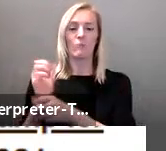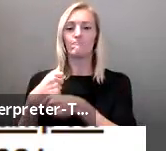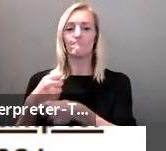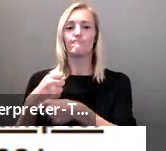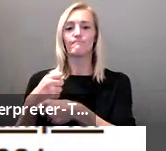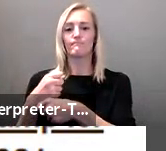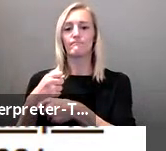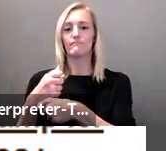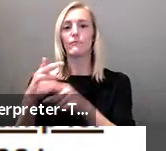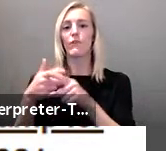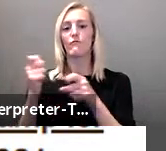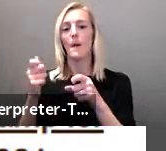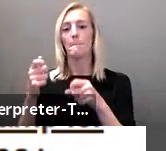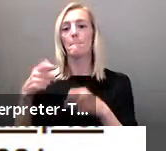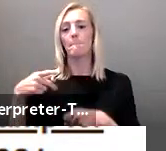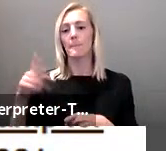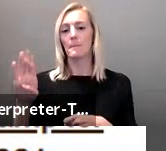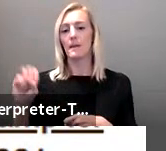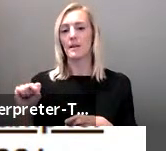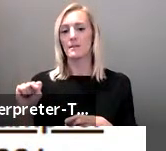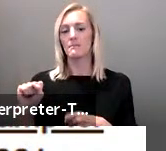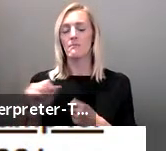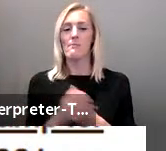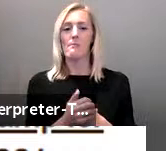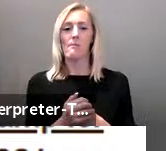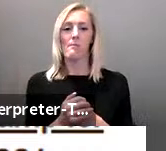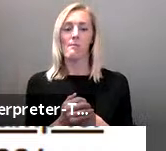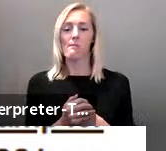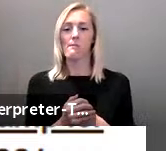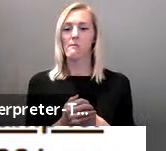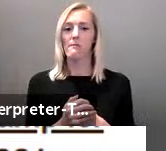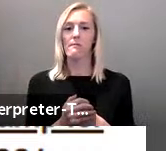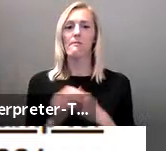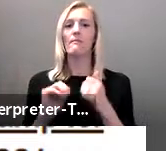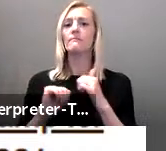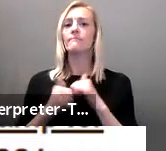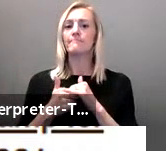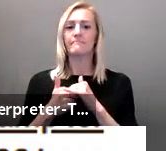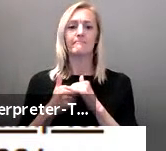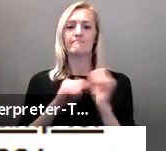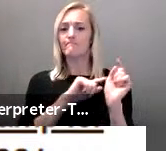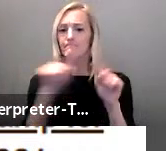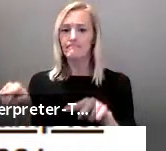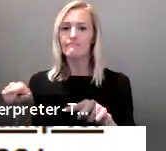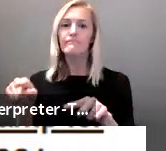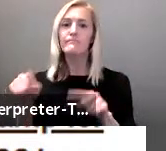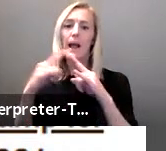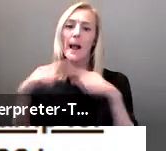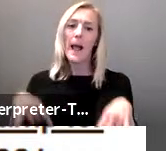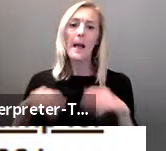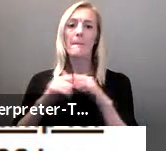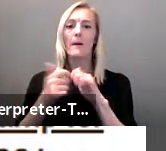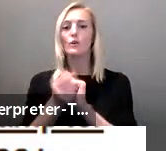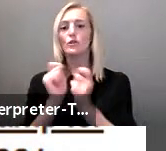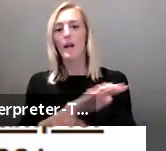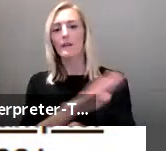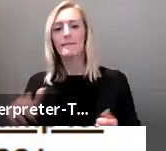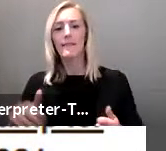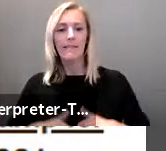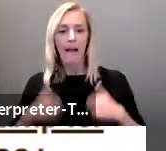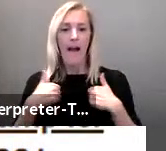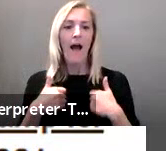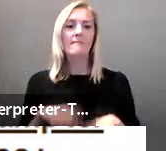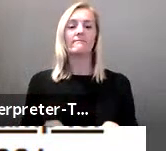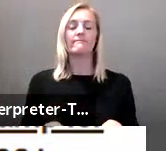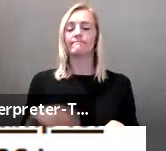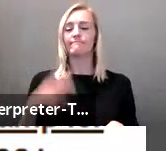public broadcasting system. And how they come out there and how it changes their lives and how they get to